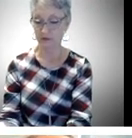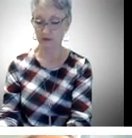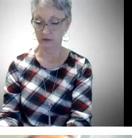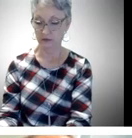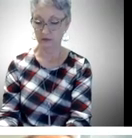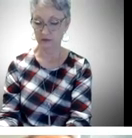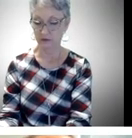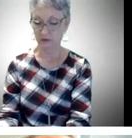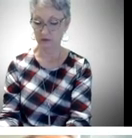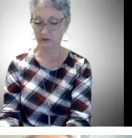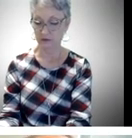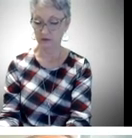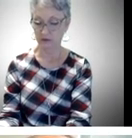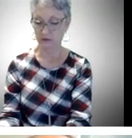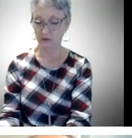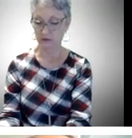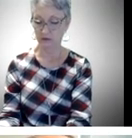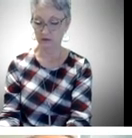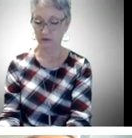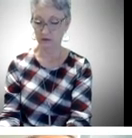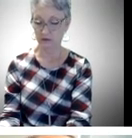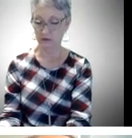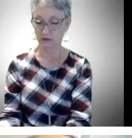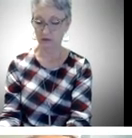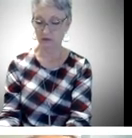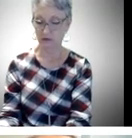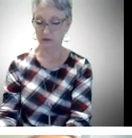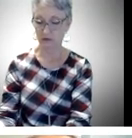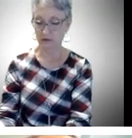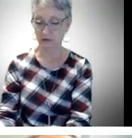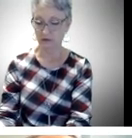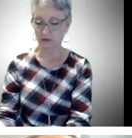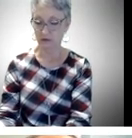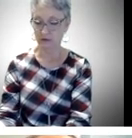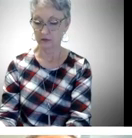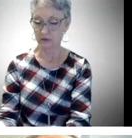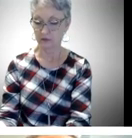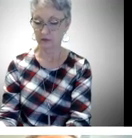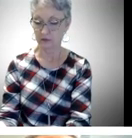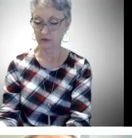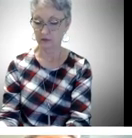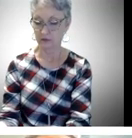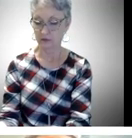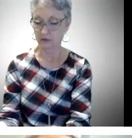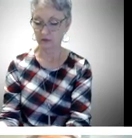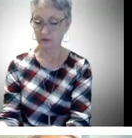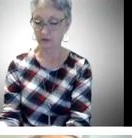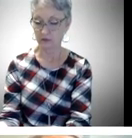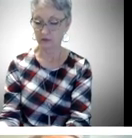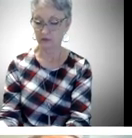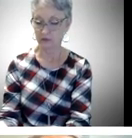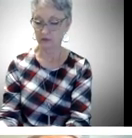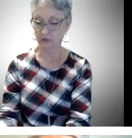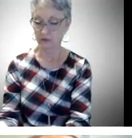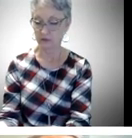against guardianship reforms. And, the one complaint that the professional guardians had against the law is that